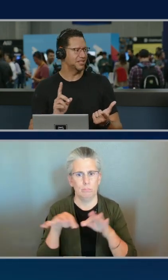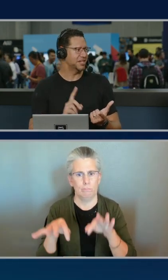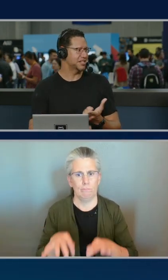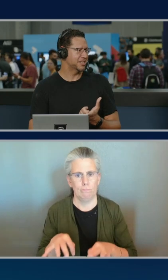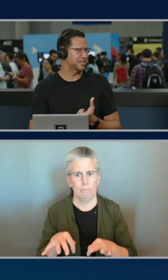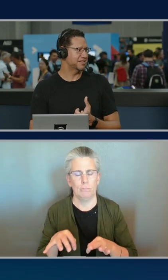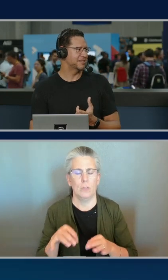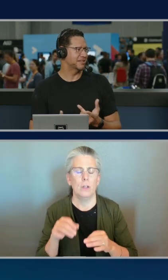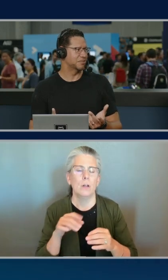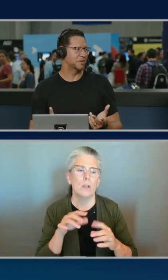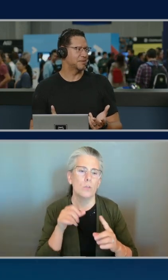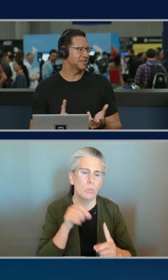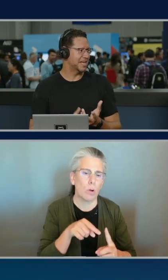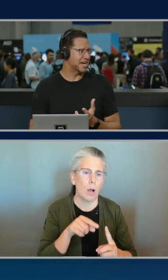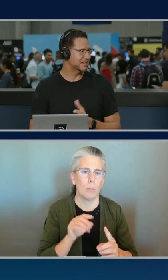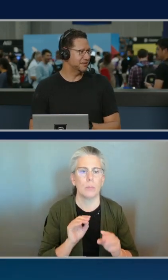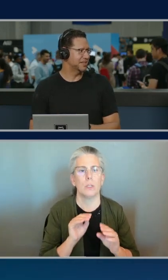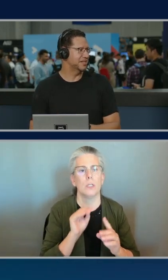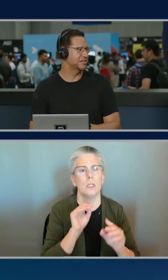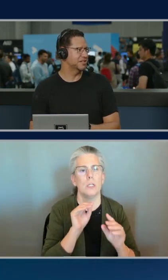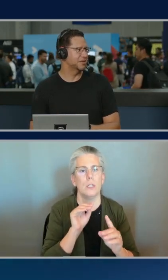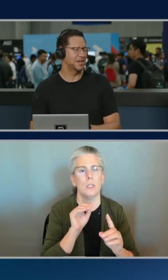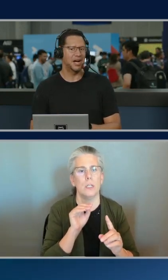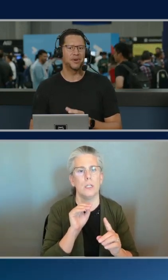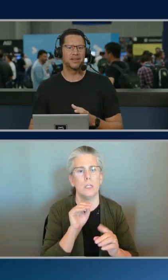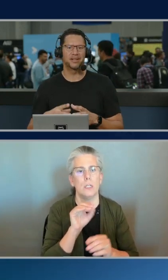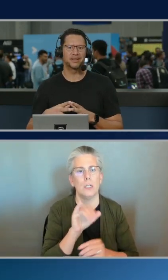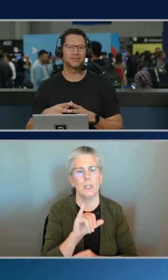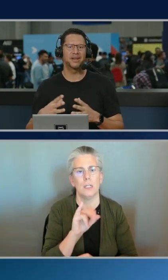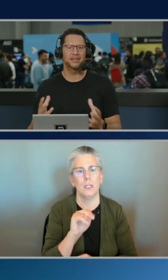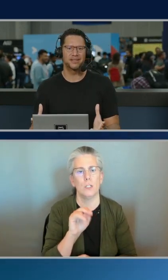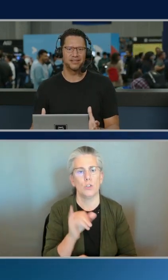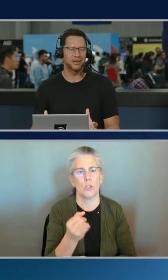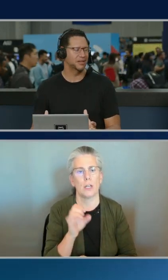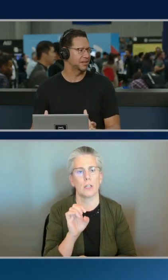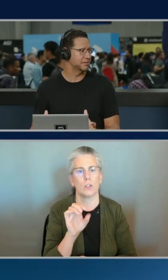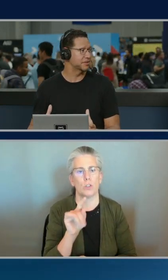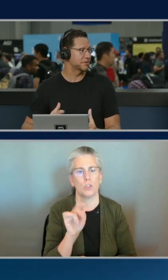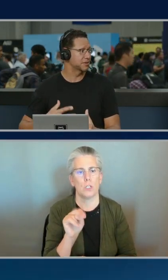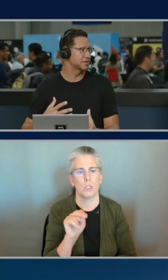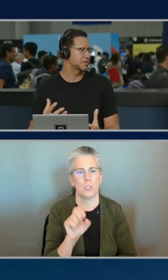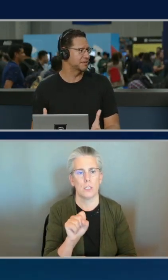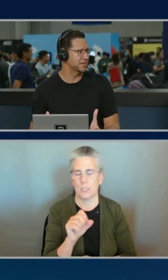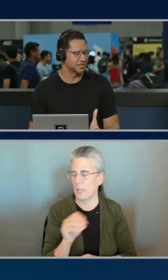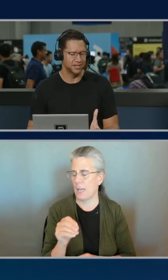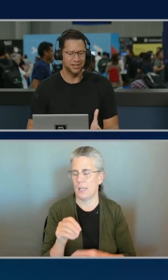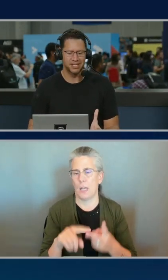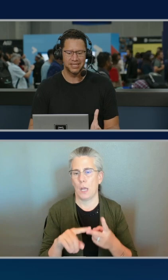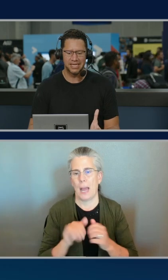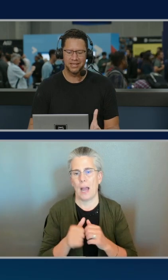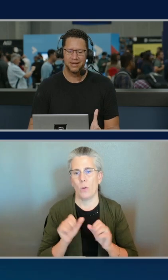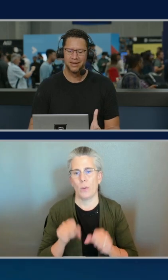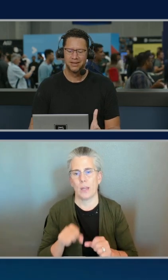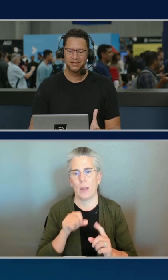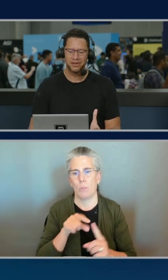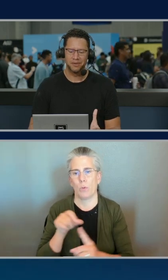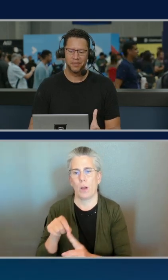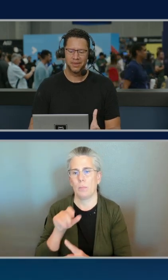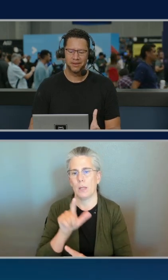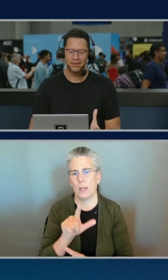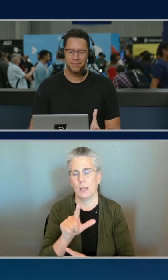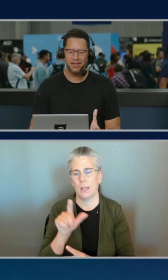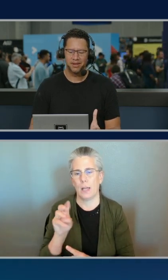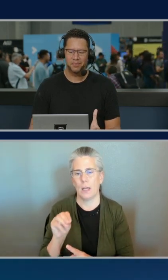prompt injections and prompt attacks and everything too, and how we can customize these LLMs through this prompt engineering technique.